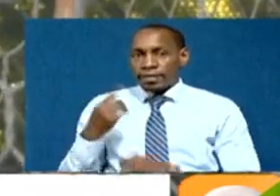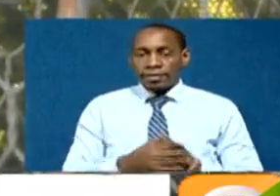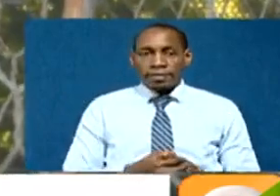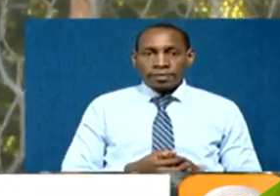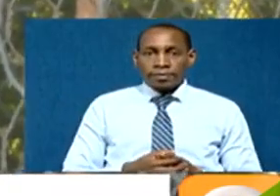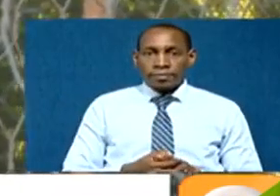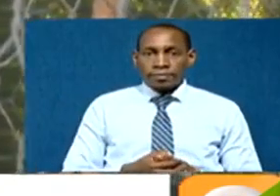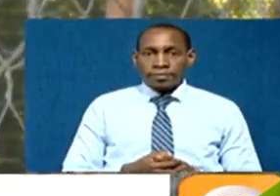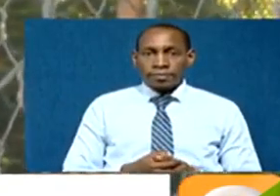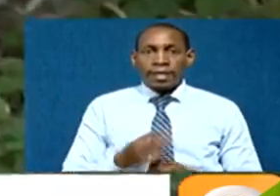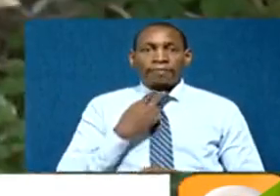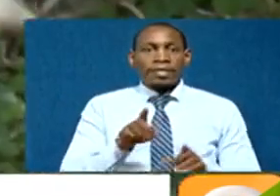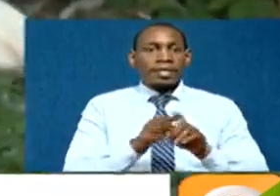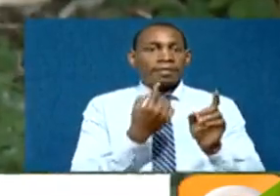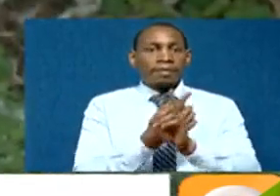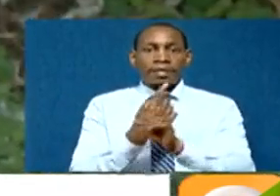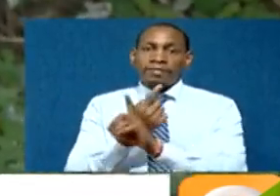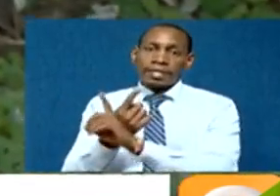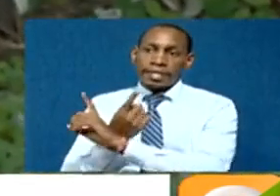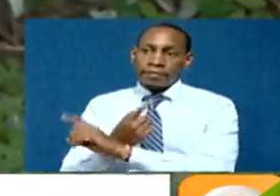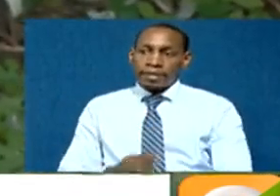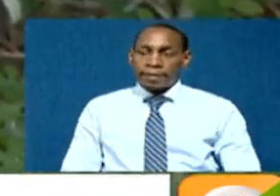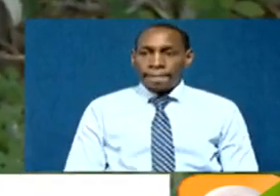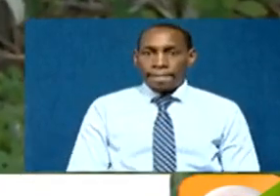and melodic tunes